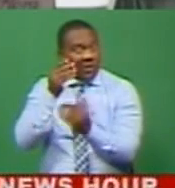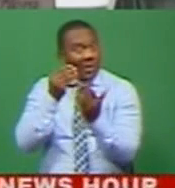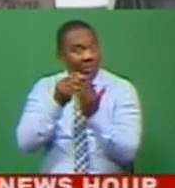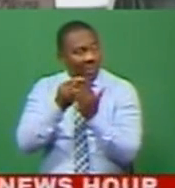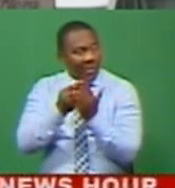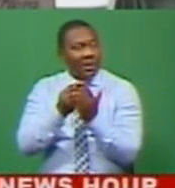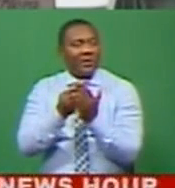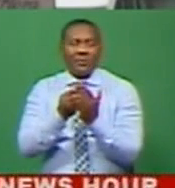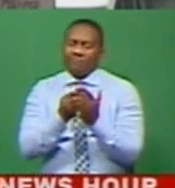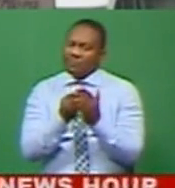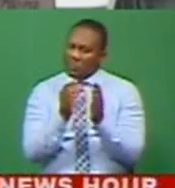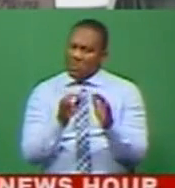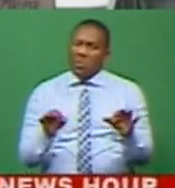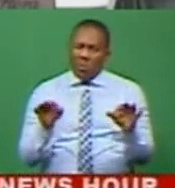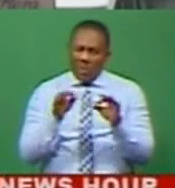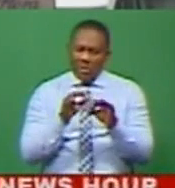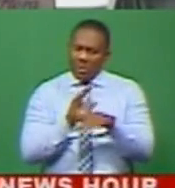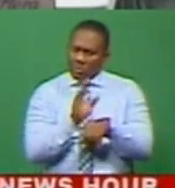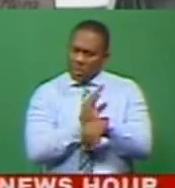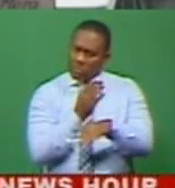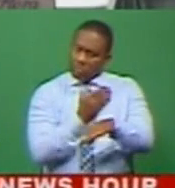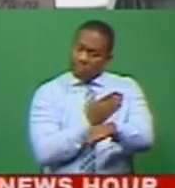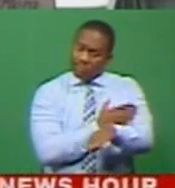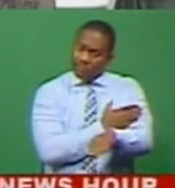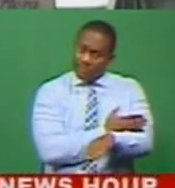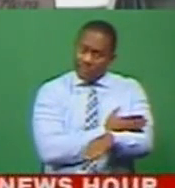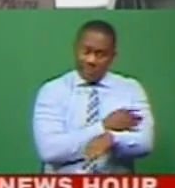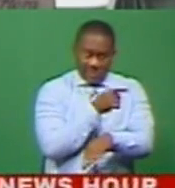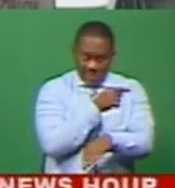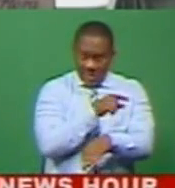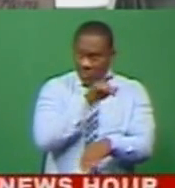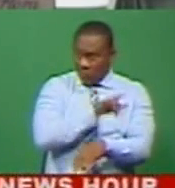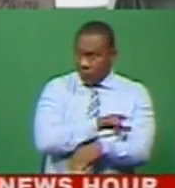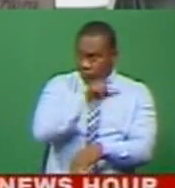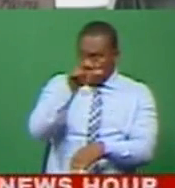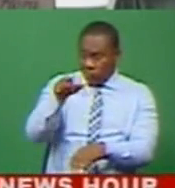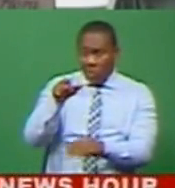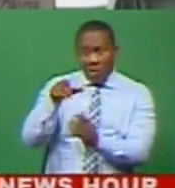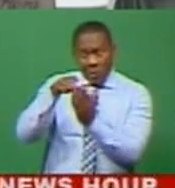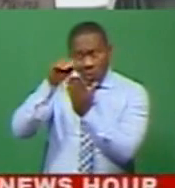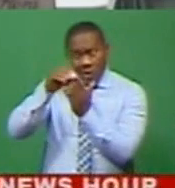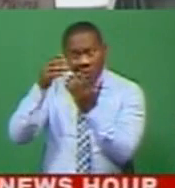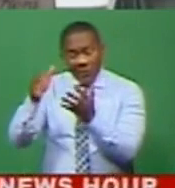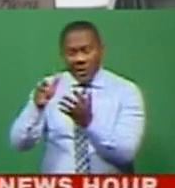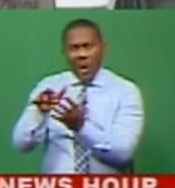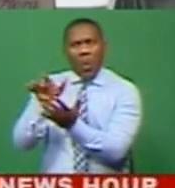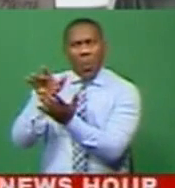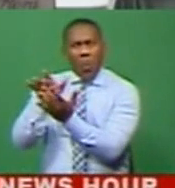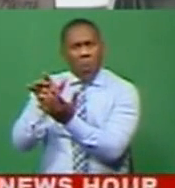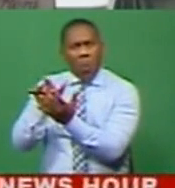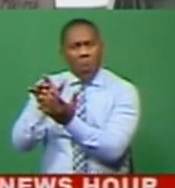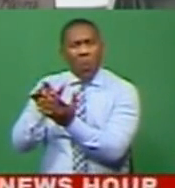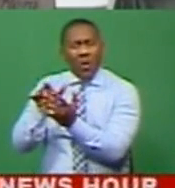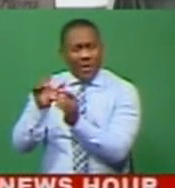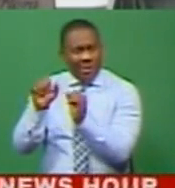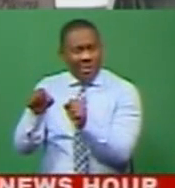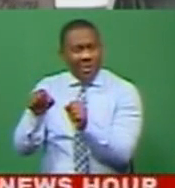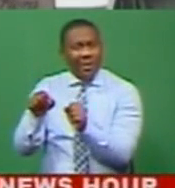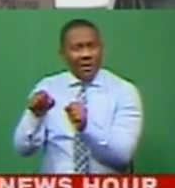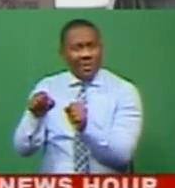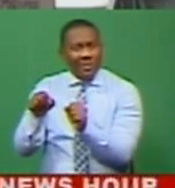business. Network. So as I learning the skills, they also have the contacts. Our businesses must go beyond